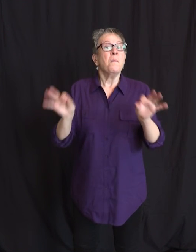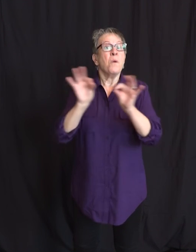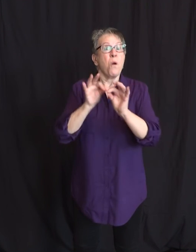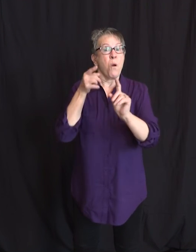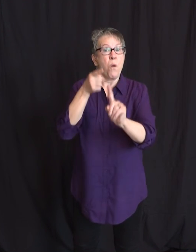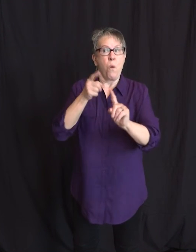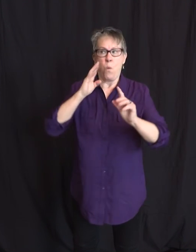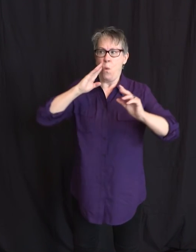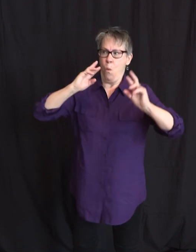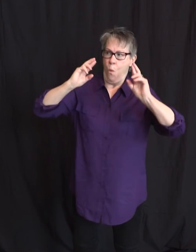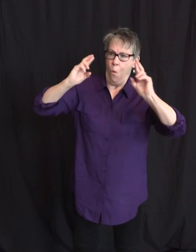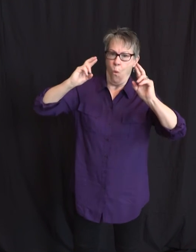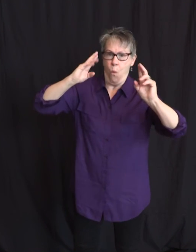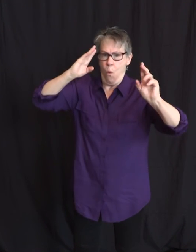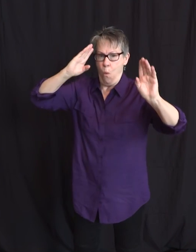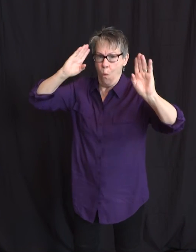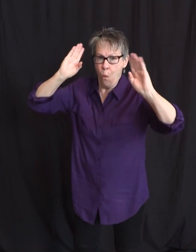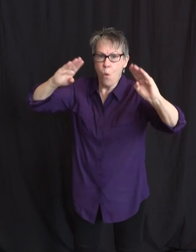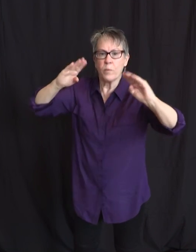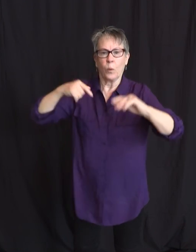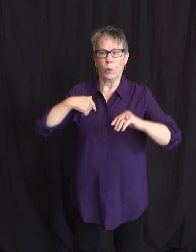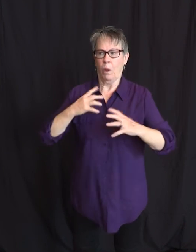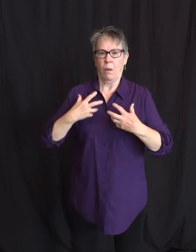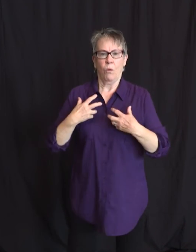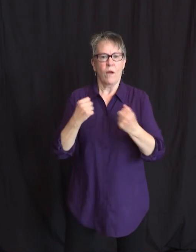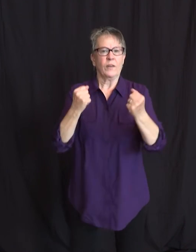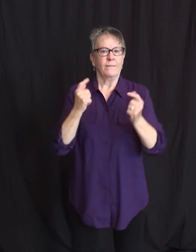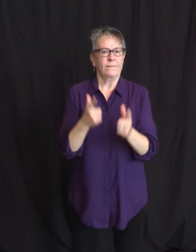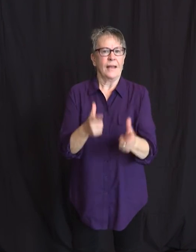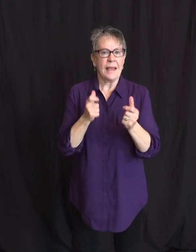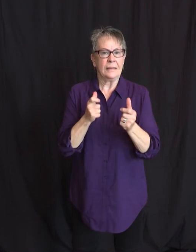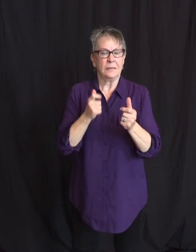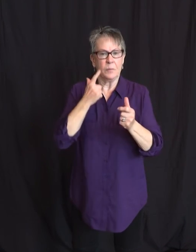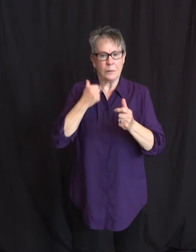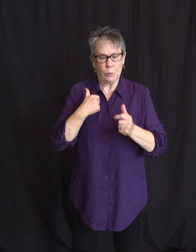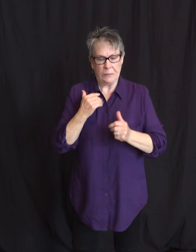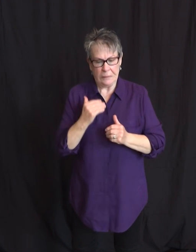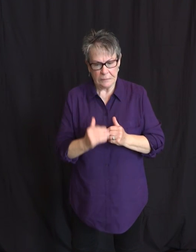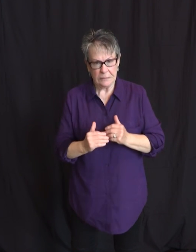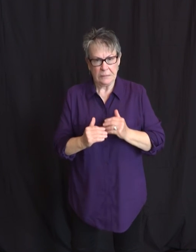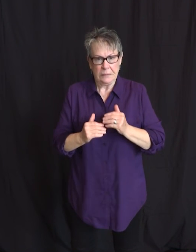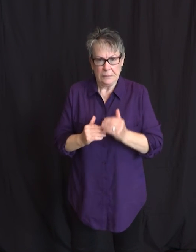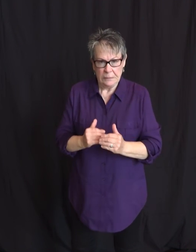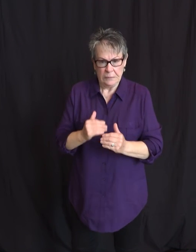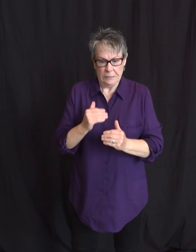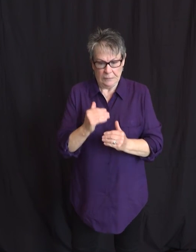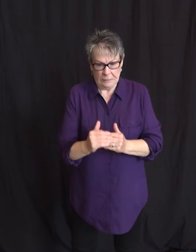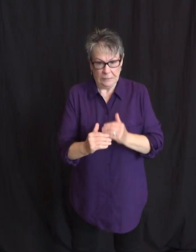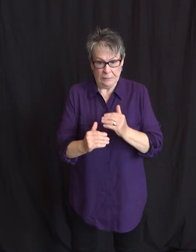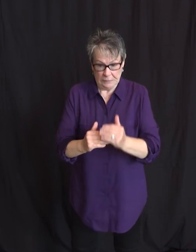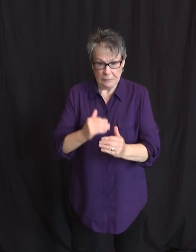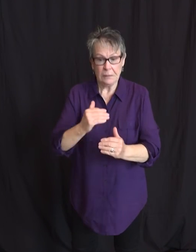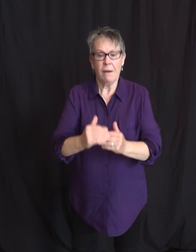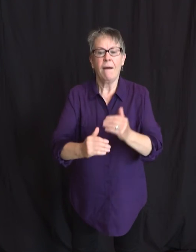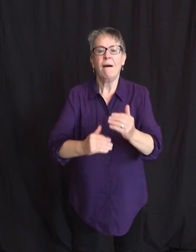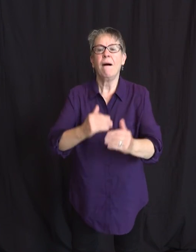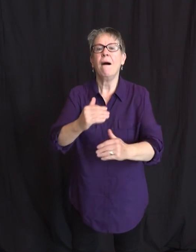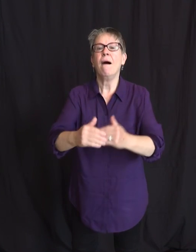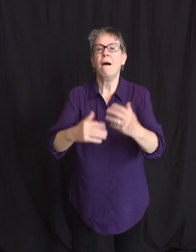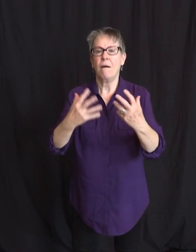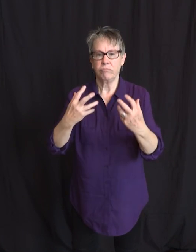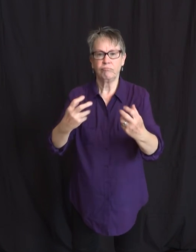continue to be. I'm not sure what other states are necessarily Moneyball. Mahan has literally reviewed every single one of them. He may be able to give you a little bit more